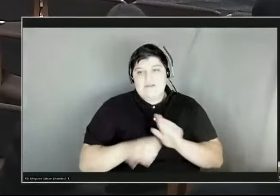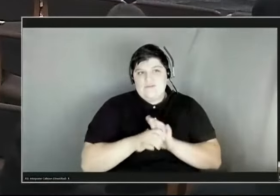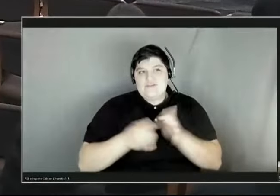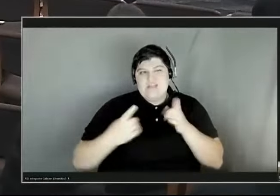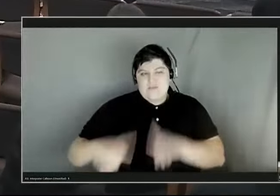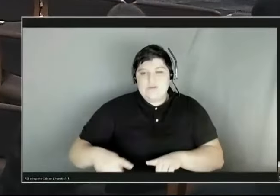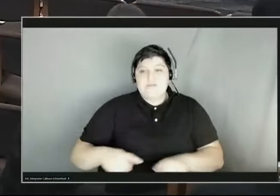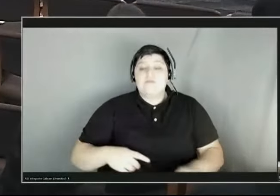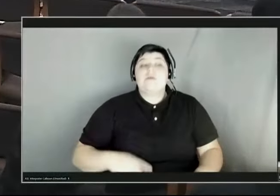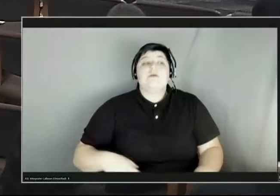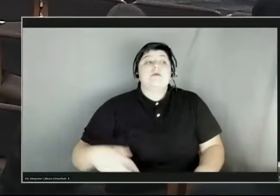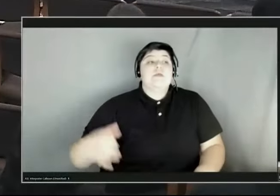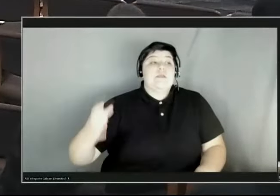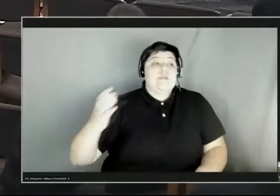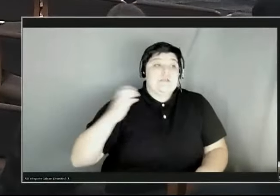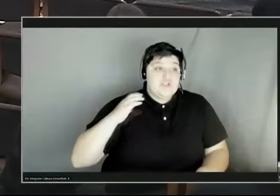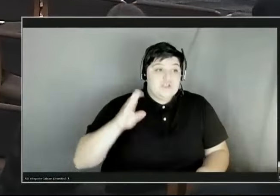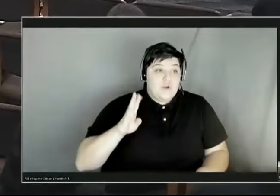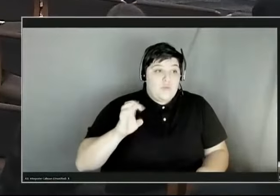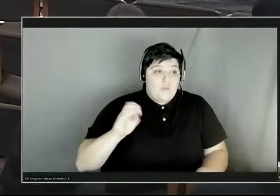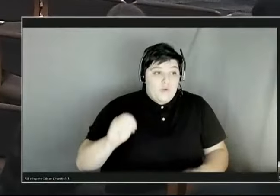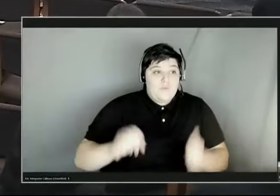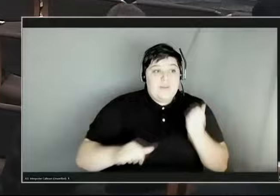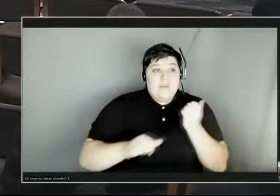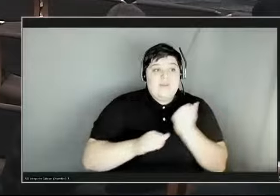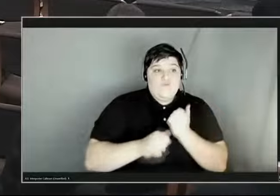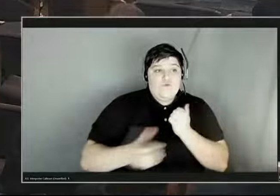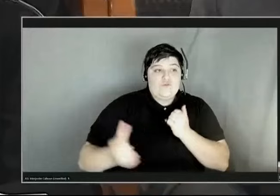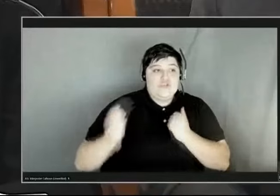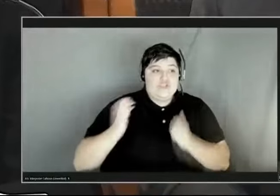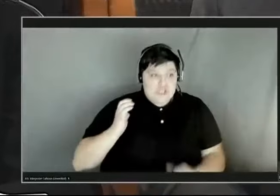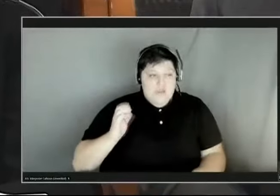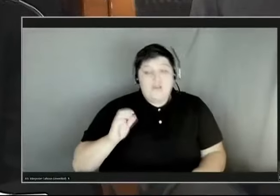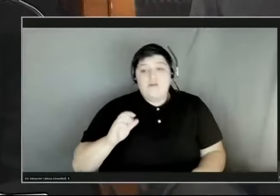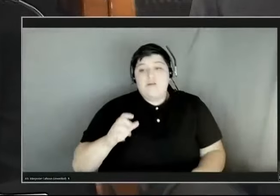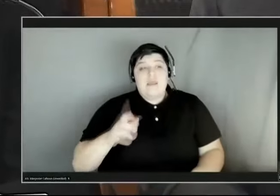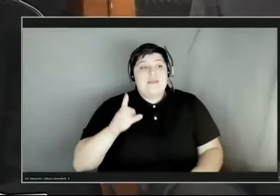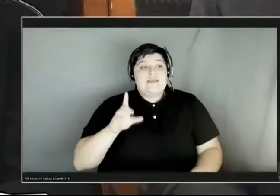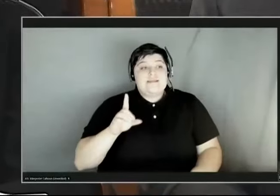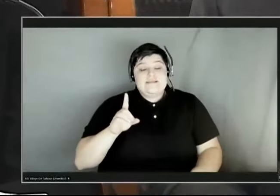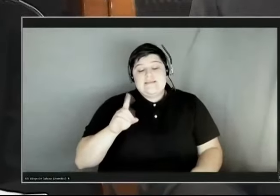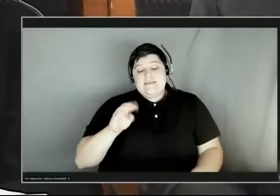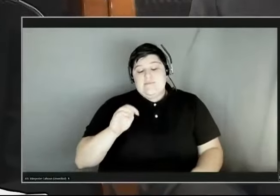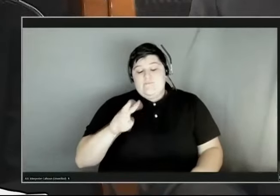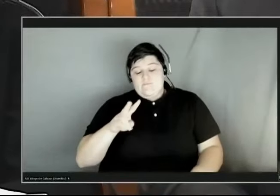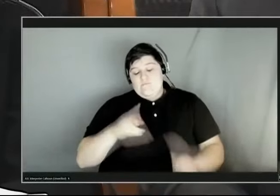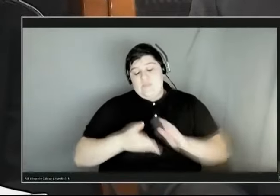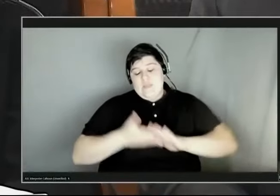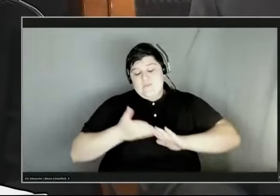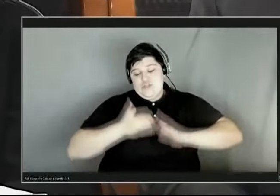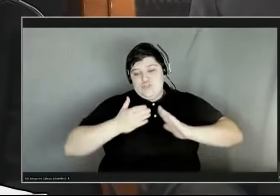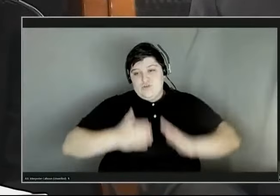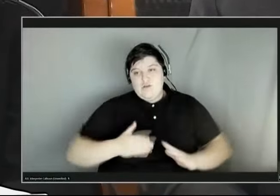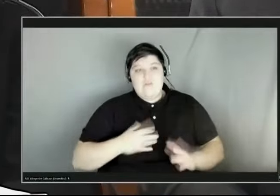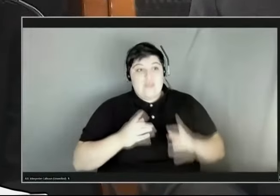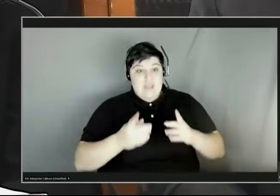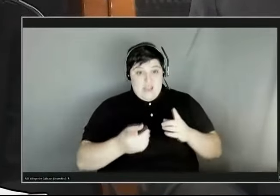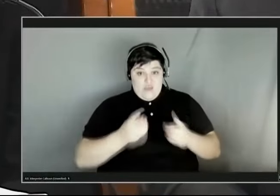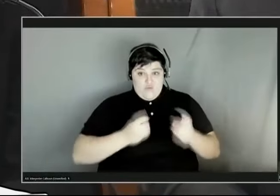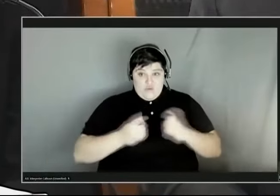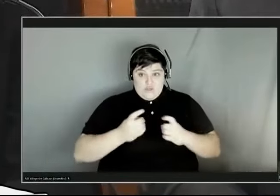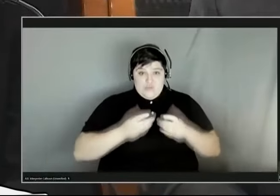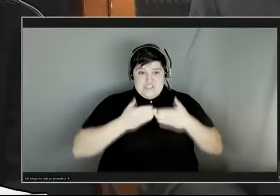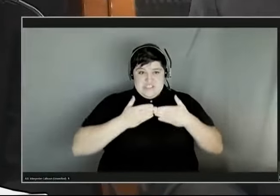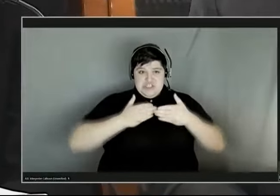Chair Bowman and Vice Chair Helfrich, again, Amy Joyce, the DMV Administrator. So the inquiry was very